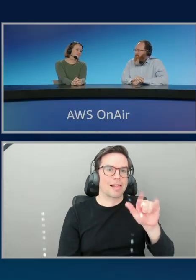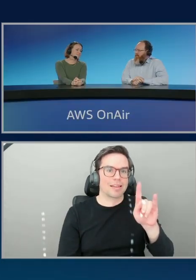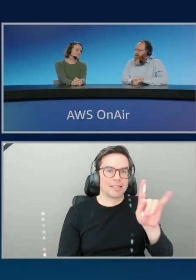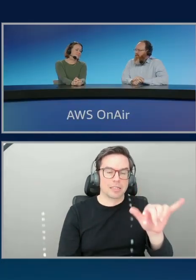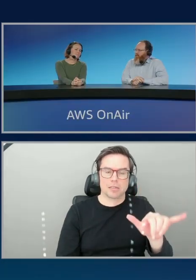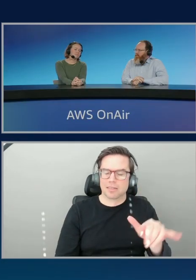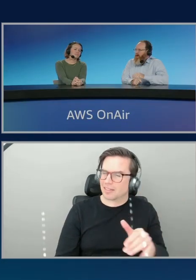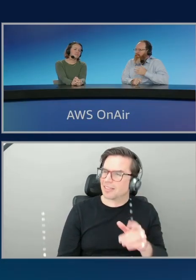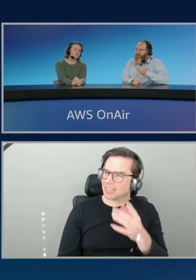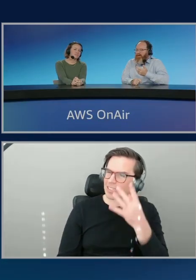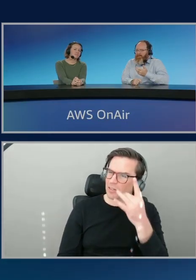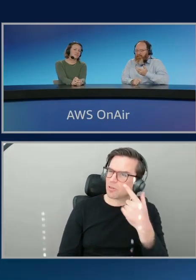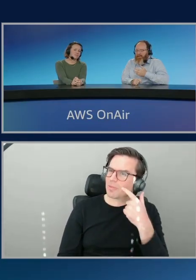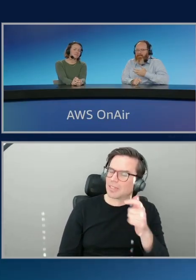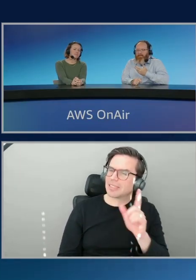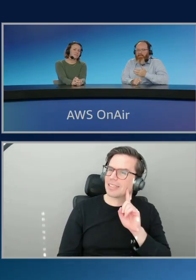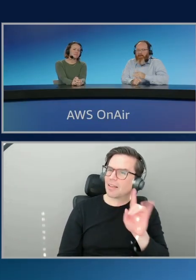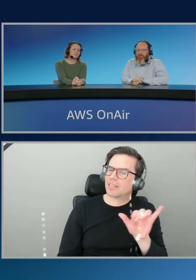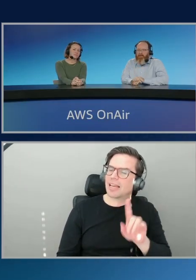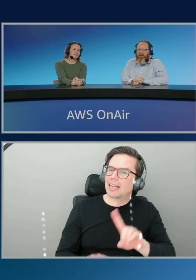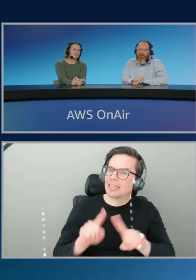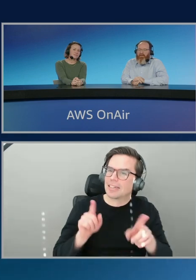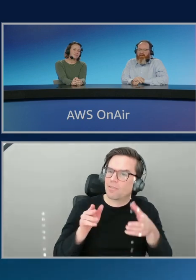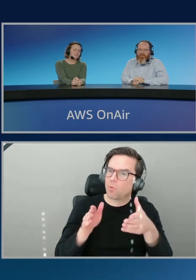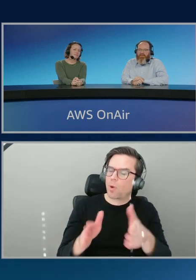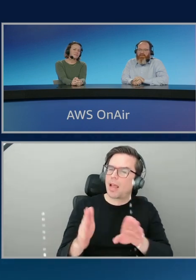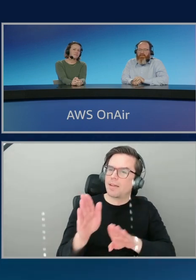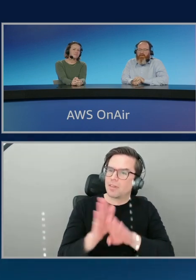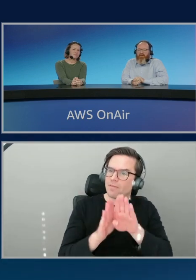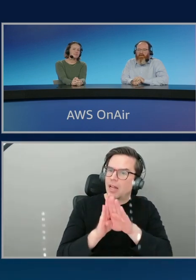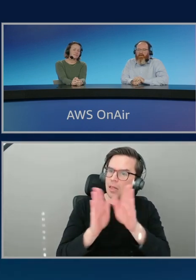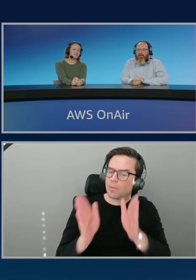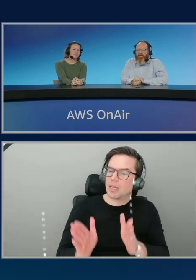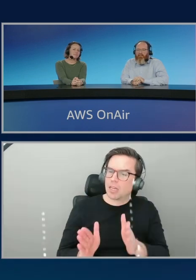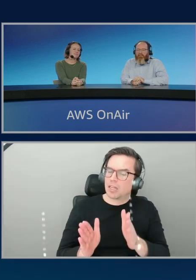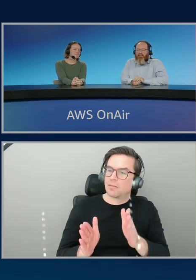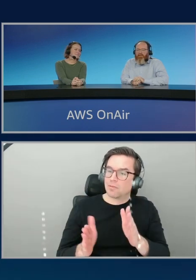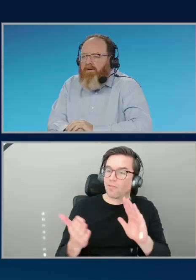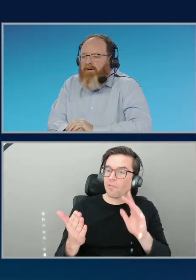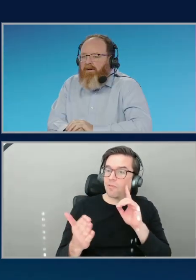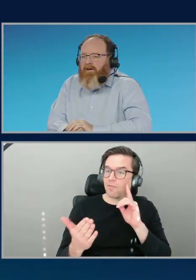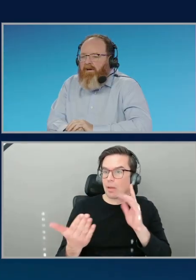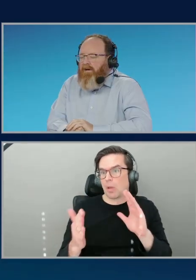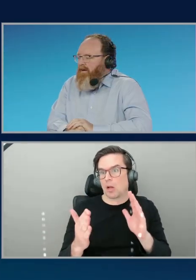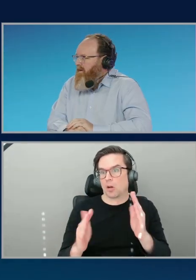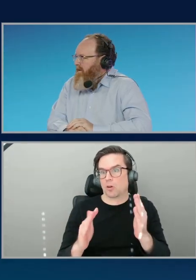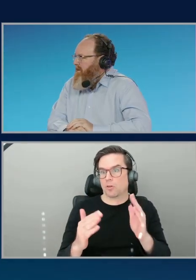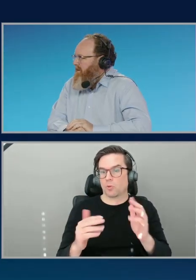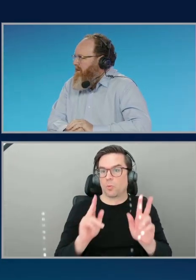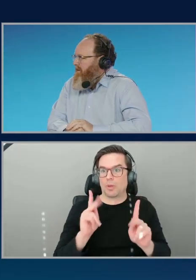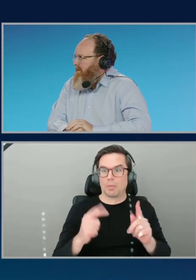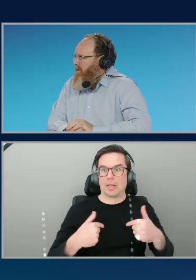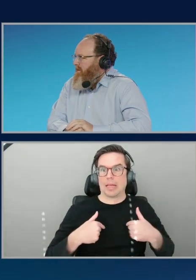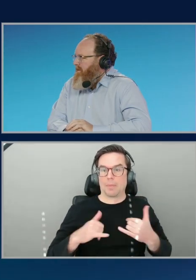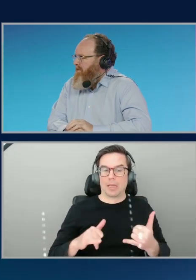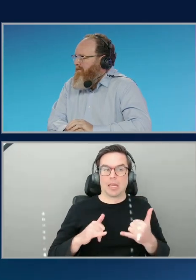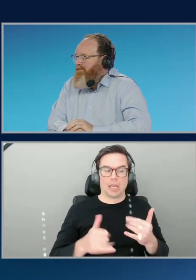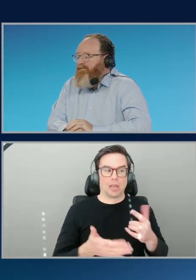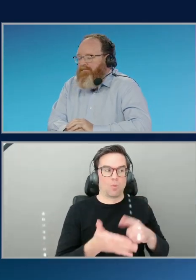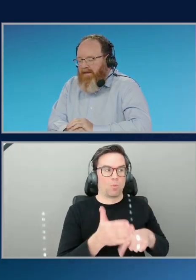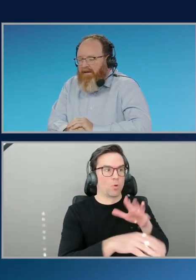developing than perhaps what at least people like me are used to. I think that comes back to our frothy